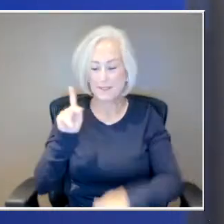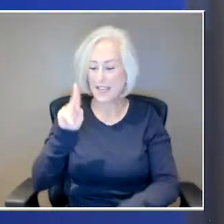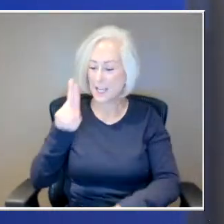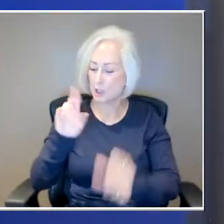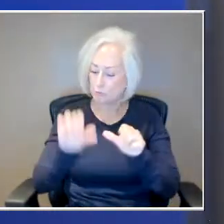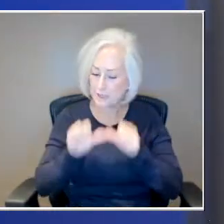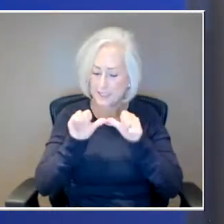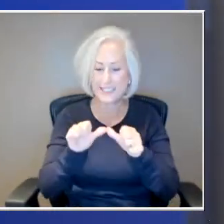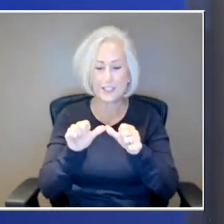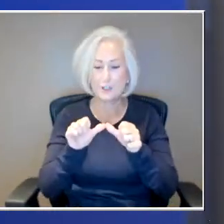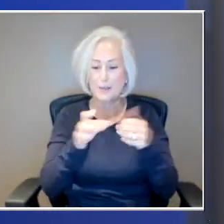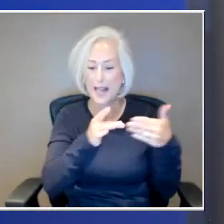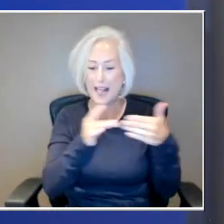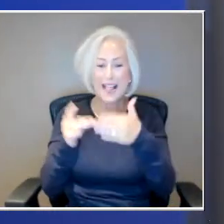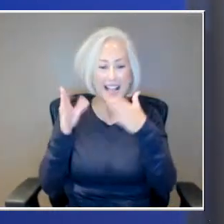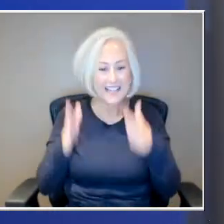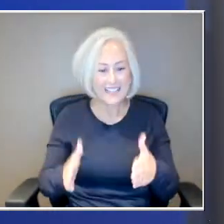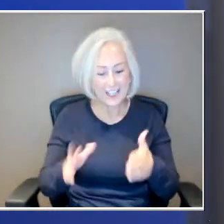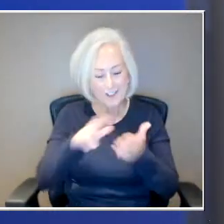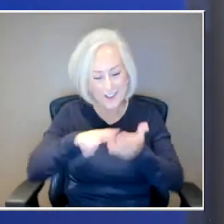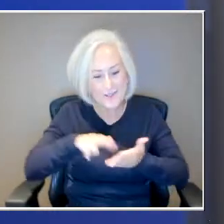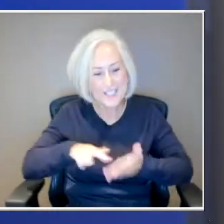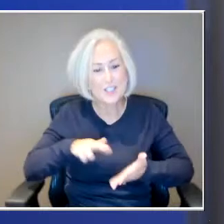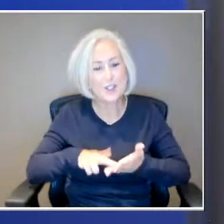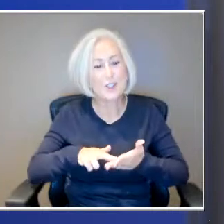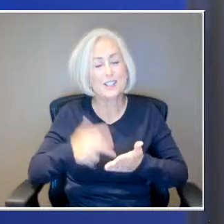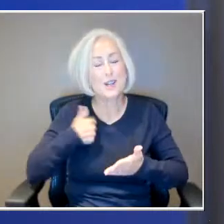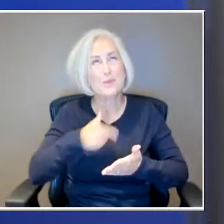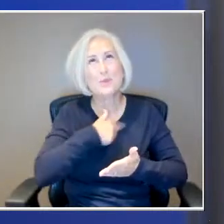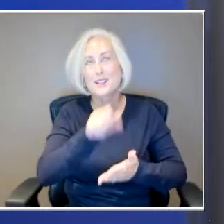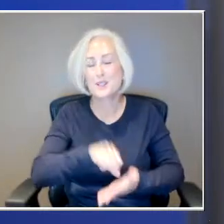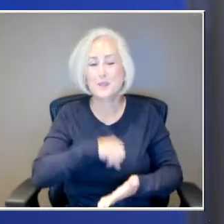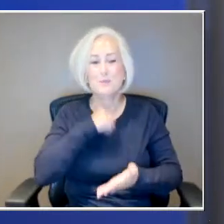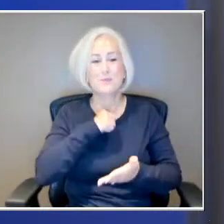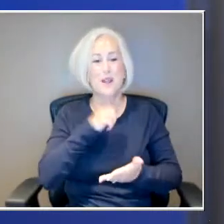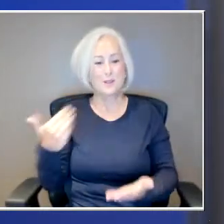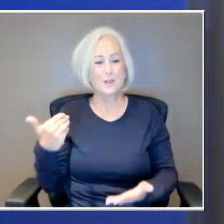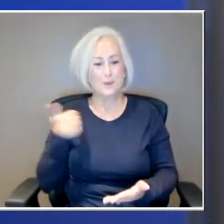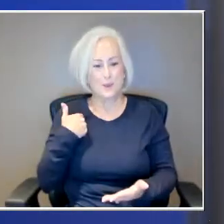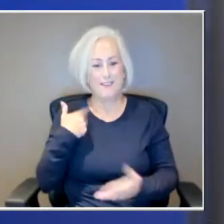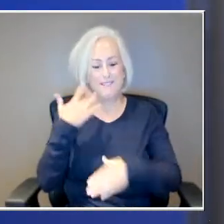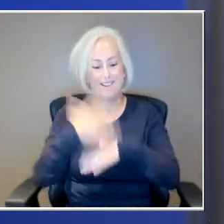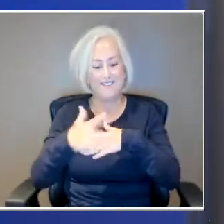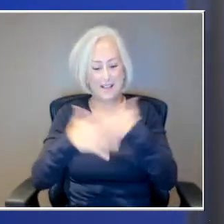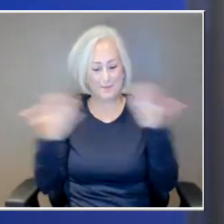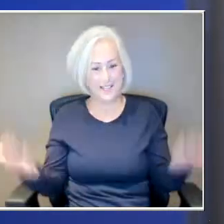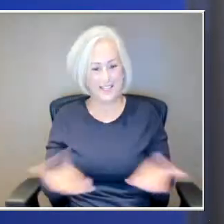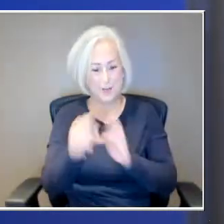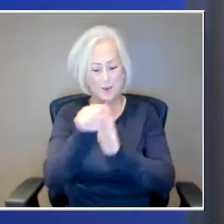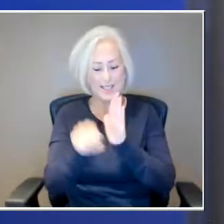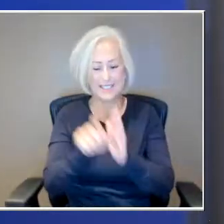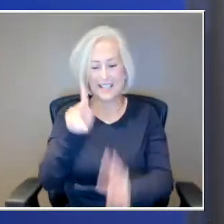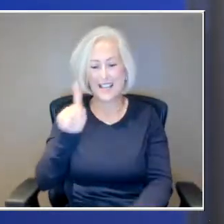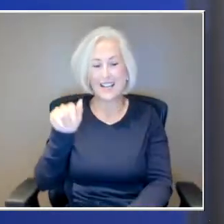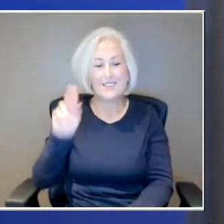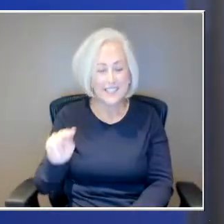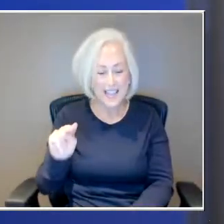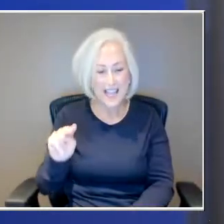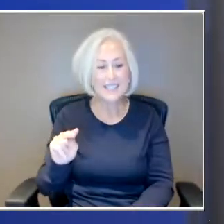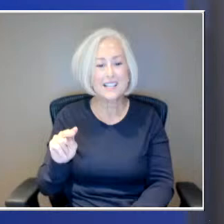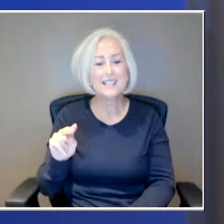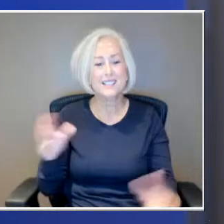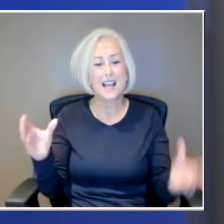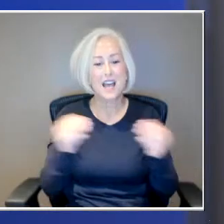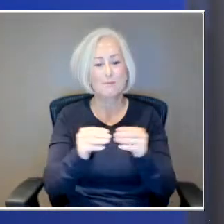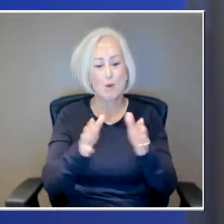forefront of this research, and we're really proud to have it be available here in the state of Kansas and more broadly to the